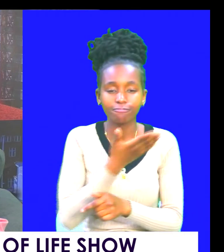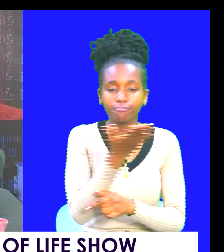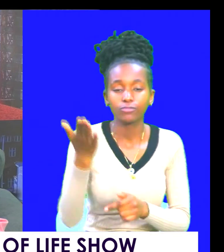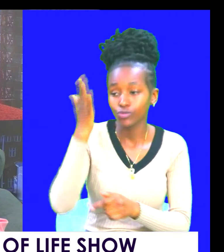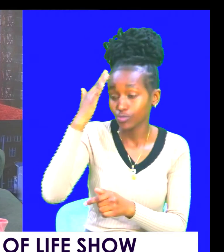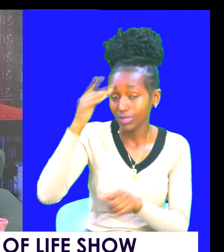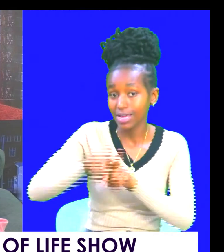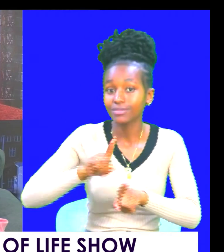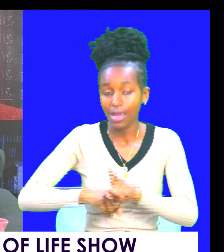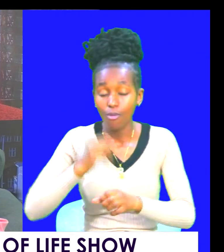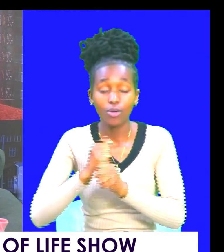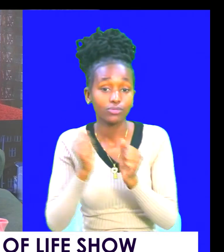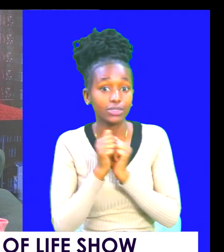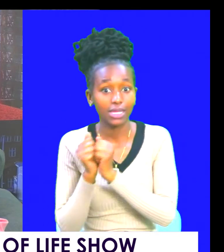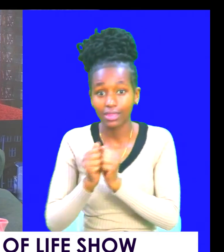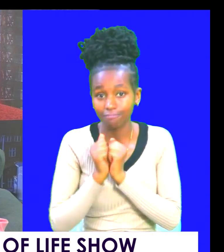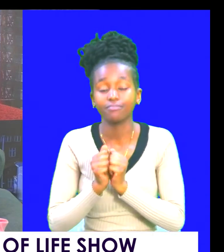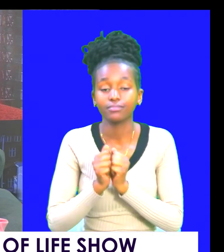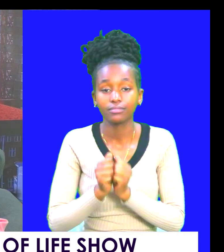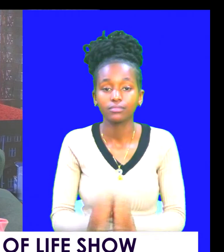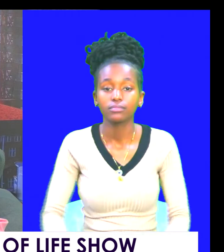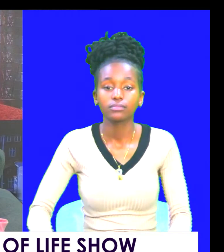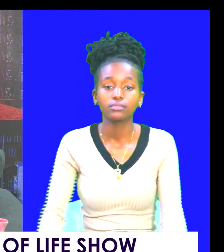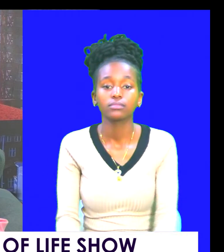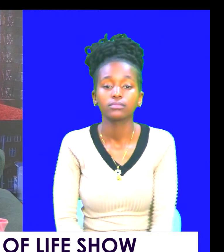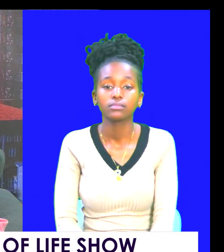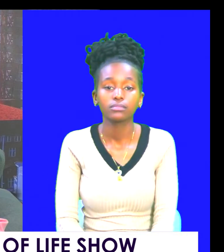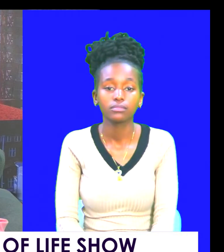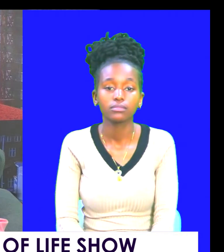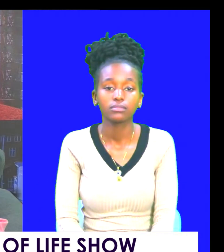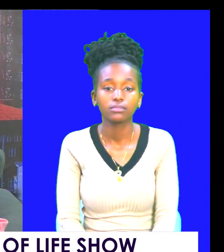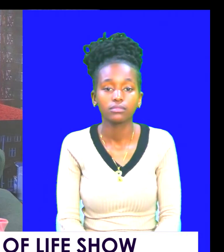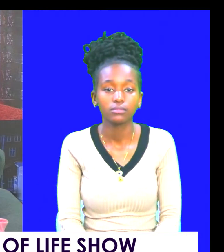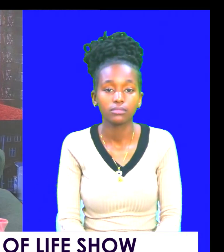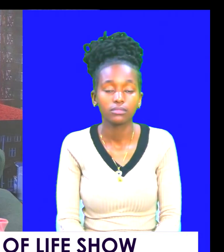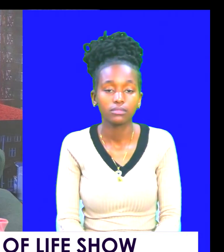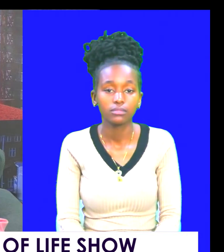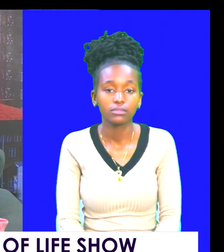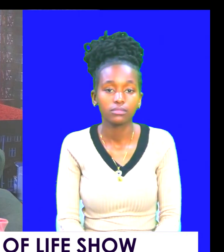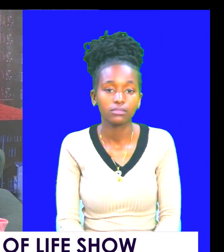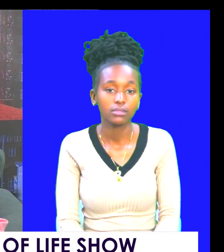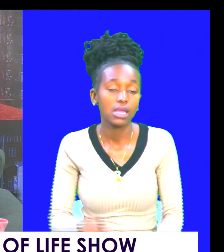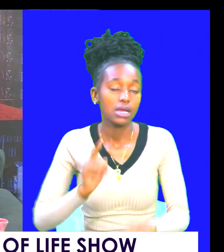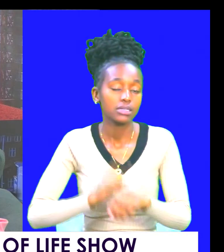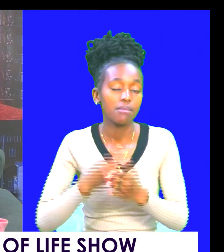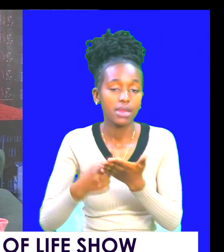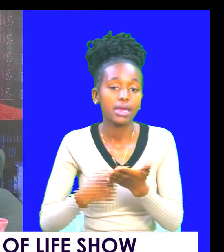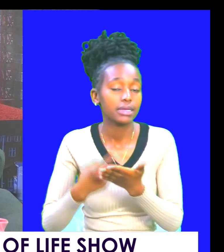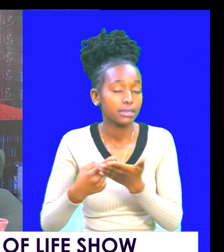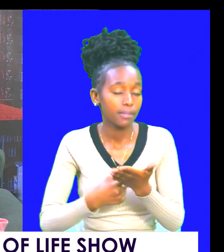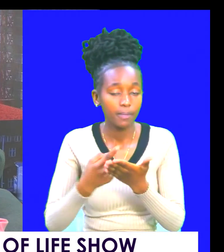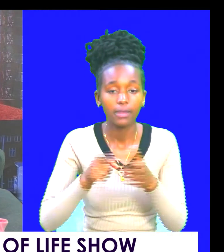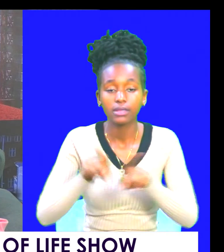with. Because in my explanation of identity, I told you that identity